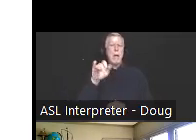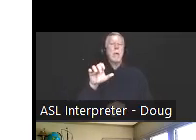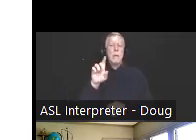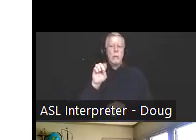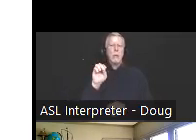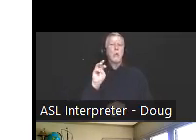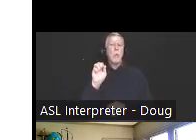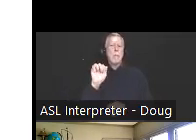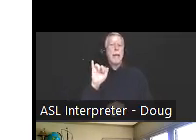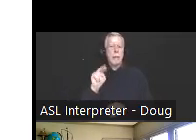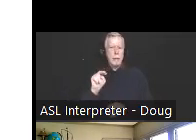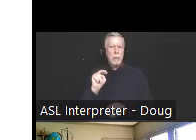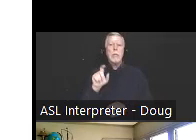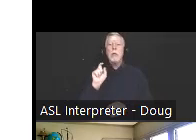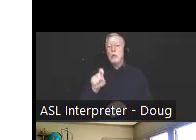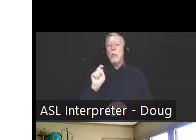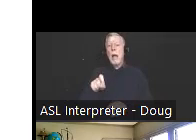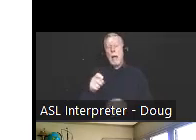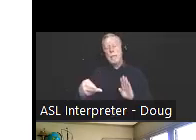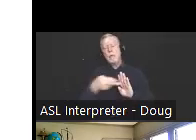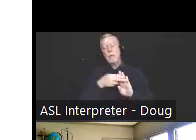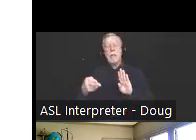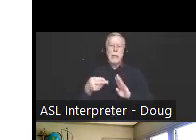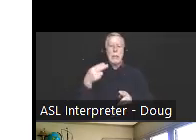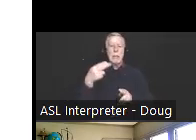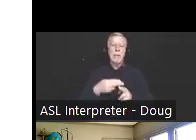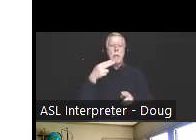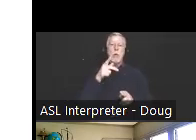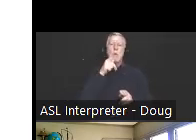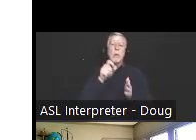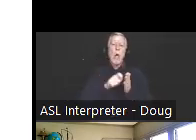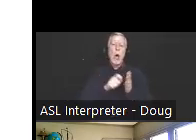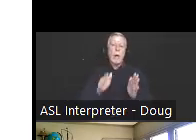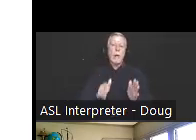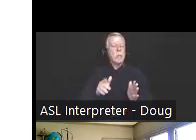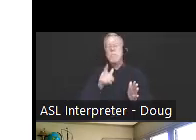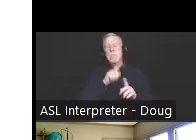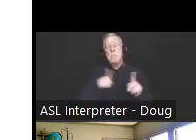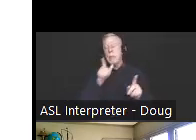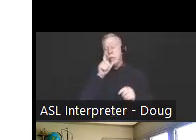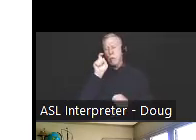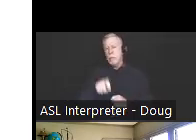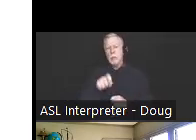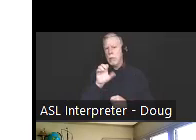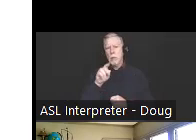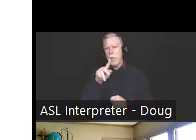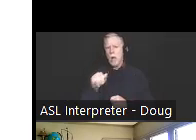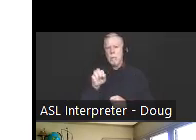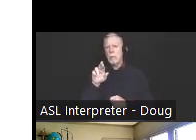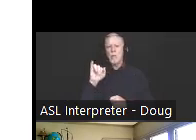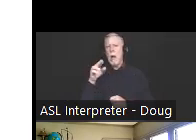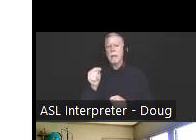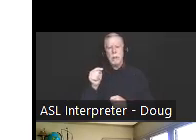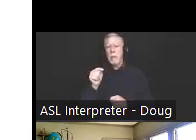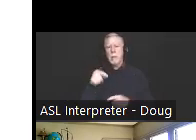just need to give attribution to whoever the author is. You don't need to get copyright permission. Next slide.